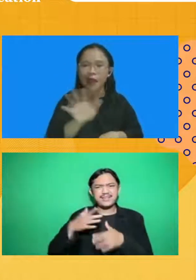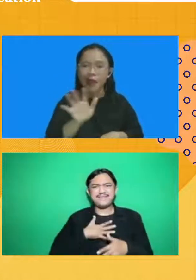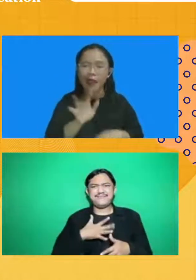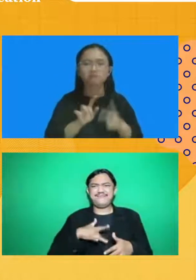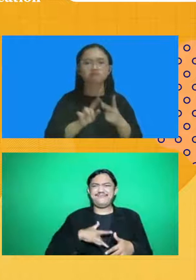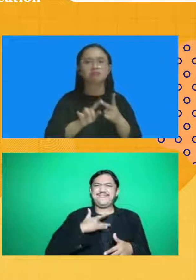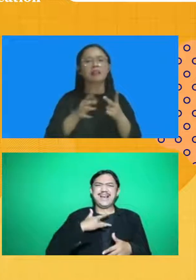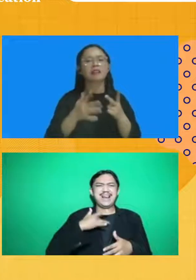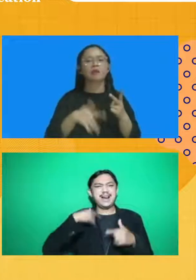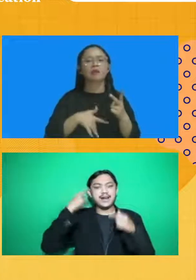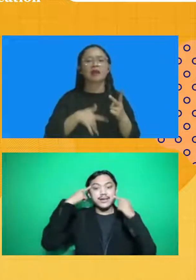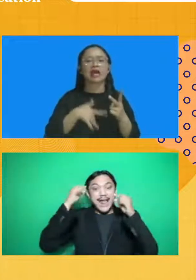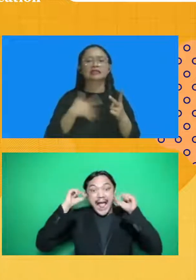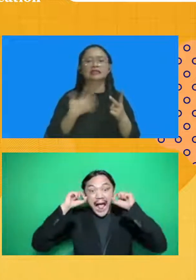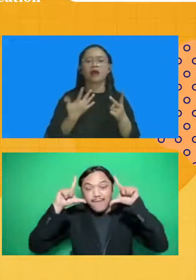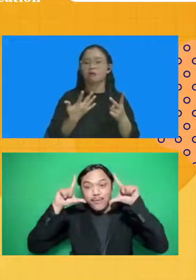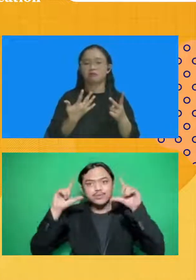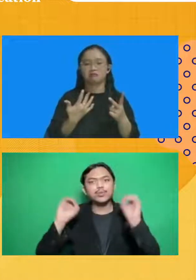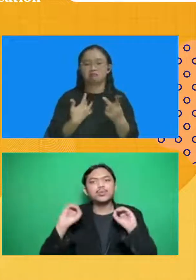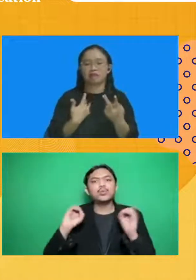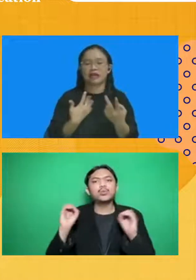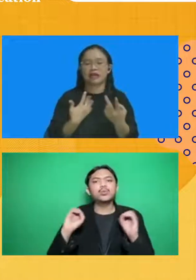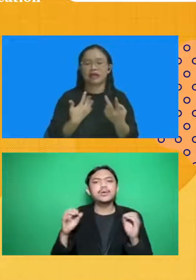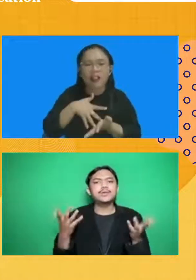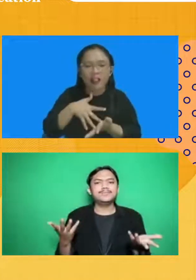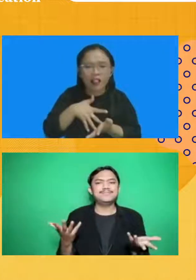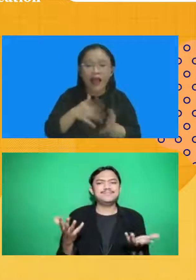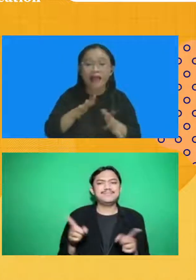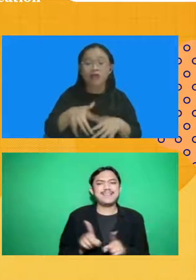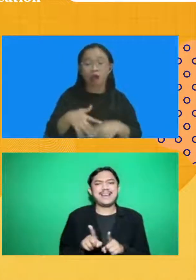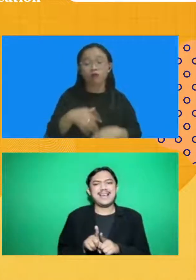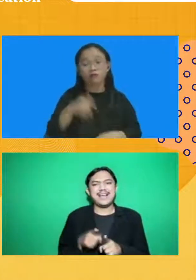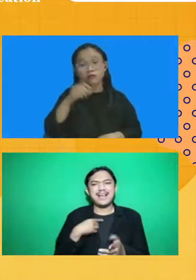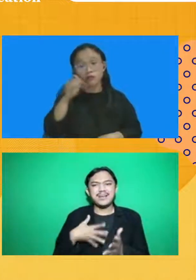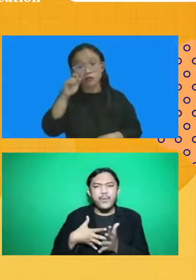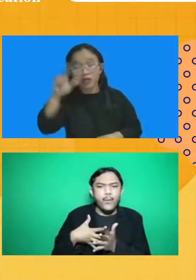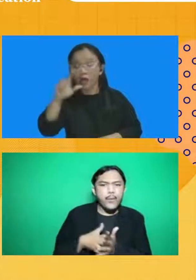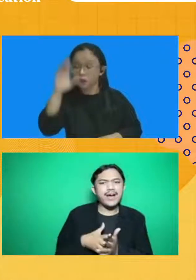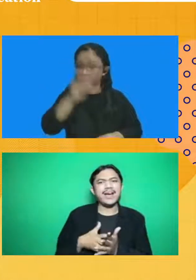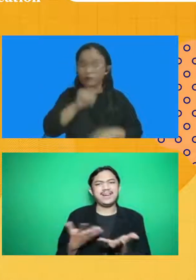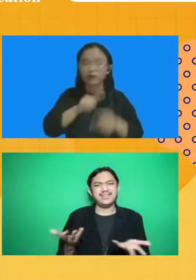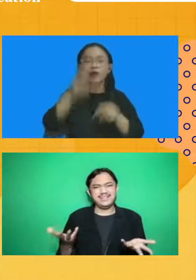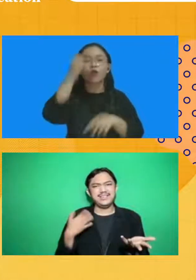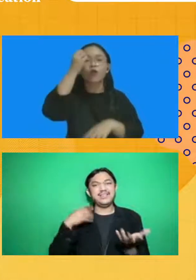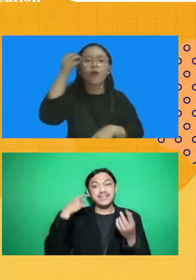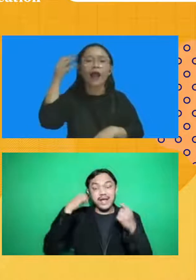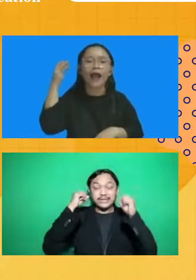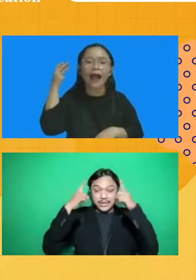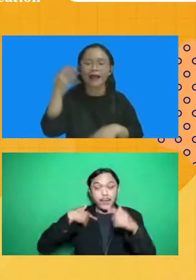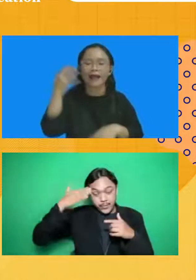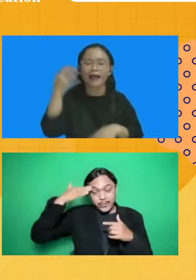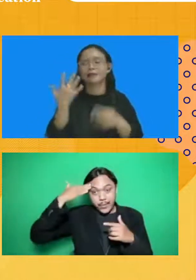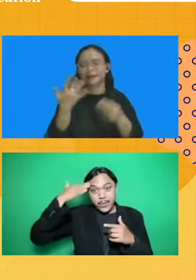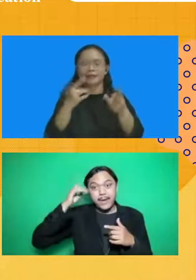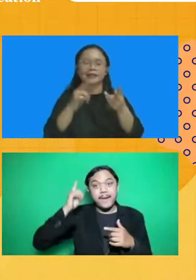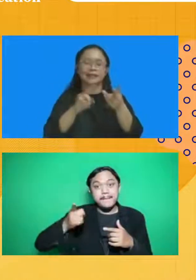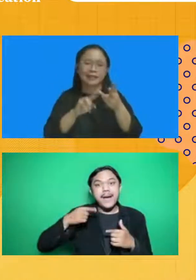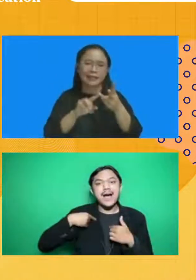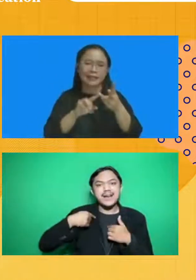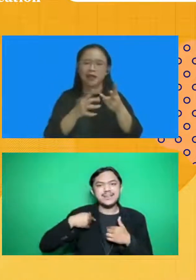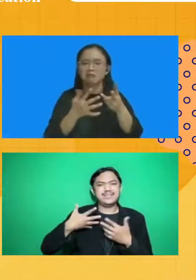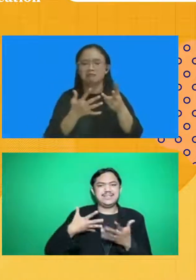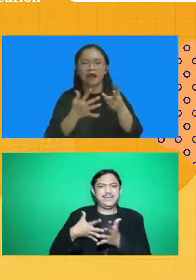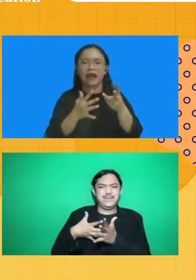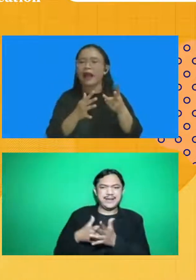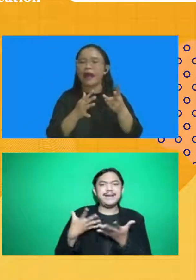already aware but forgot, or not so detailed to remember